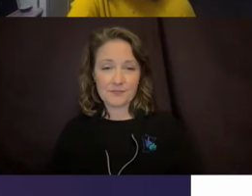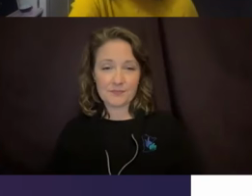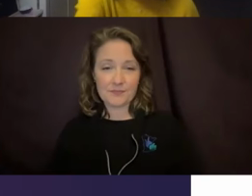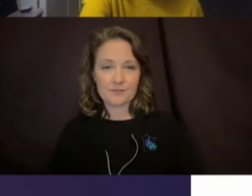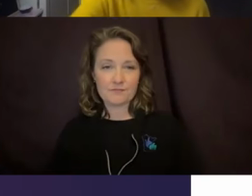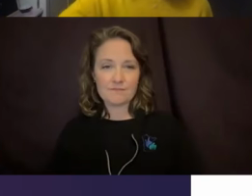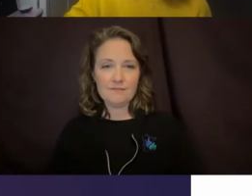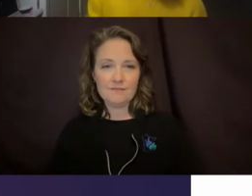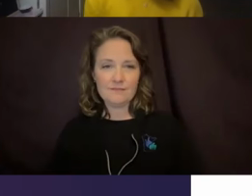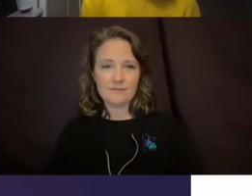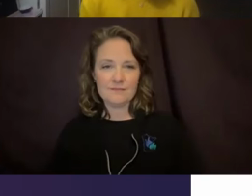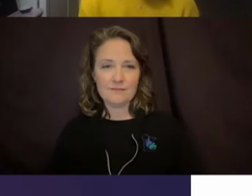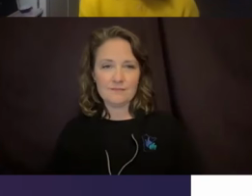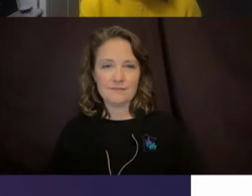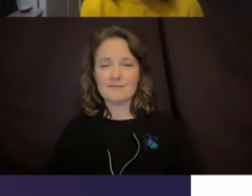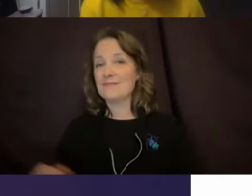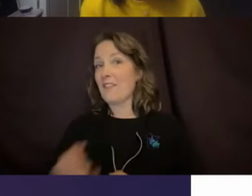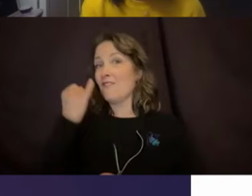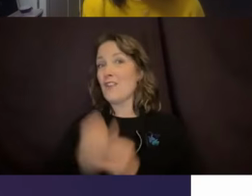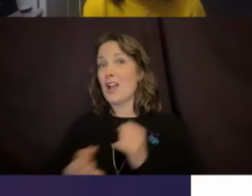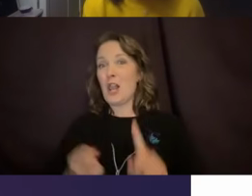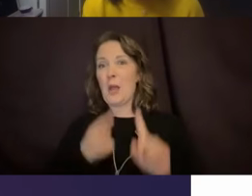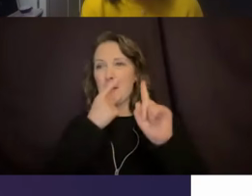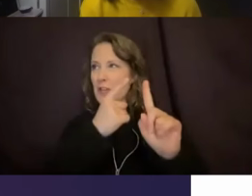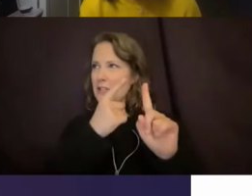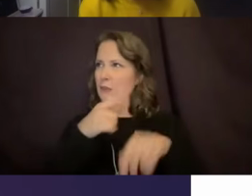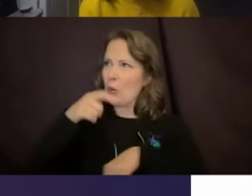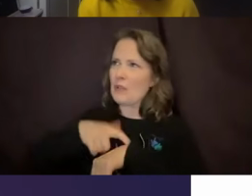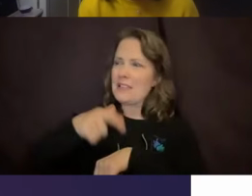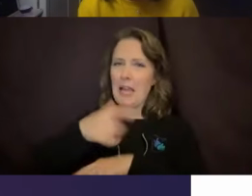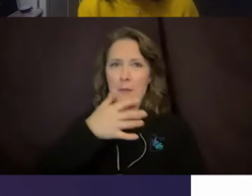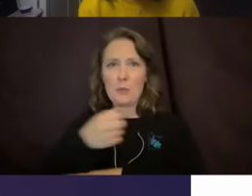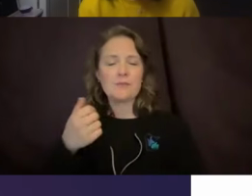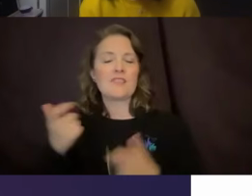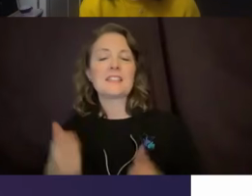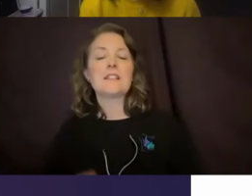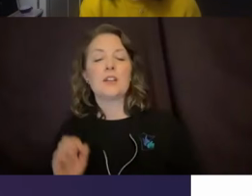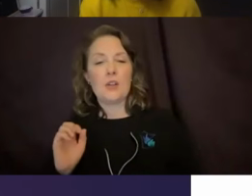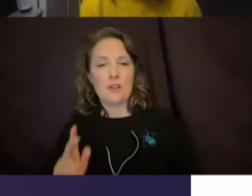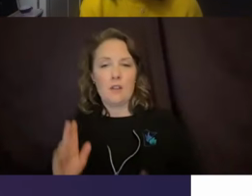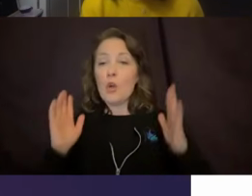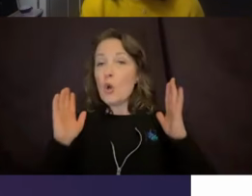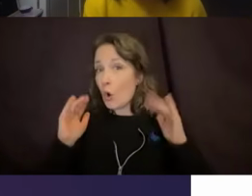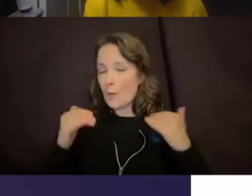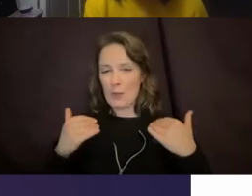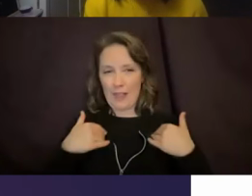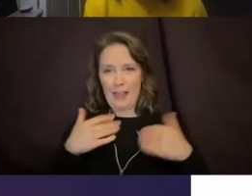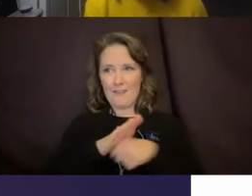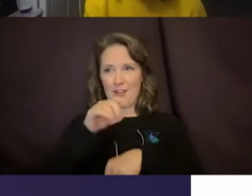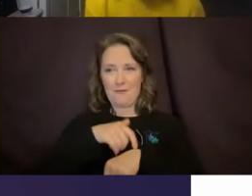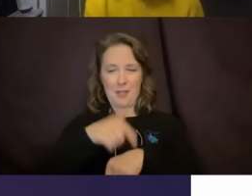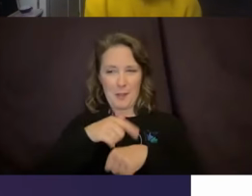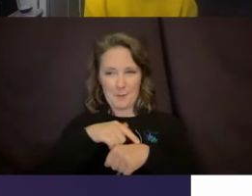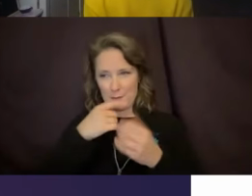All right, this is the final objective, and we are kind of short on time, so hopefully we'll have enough to